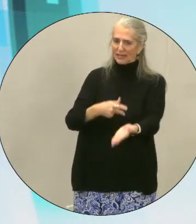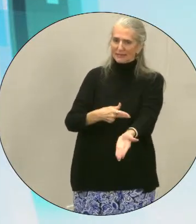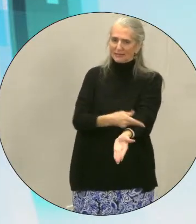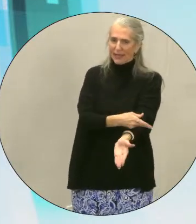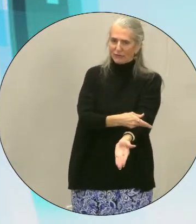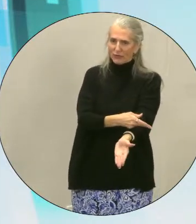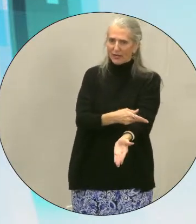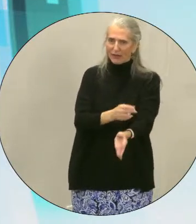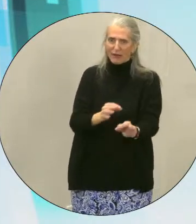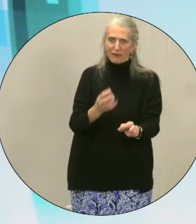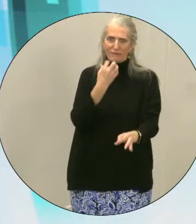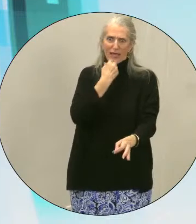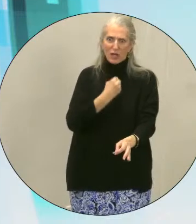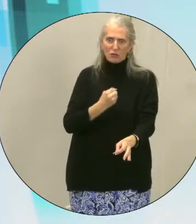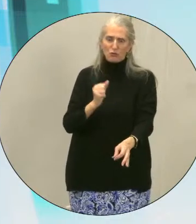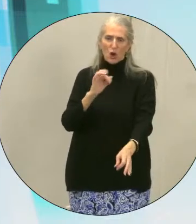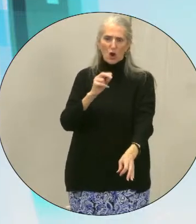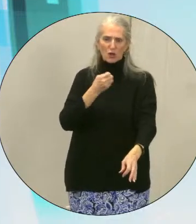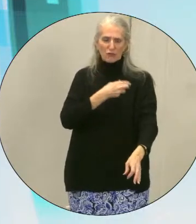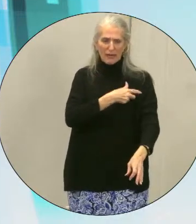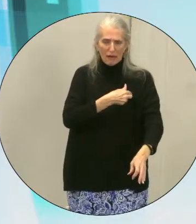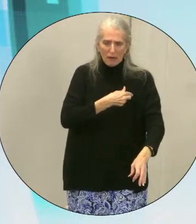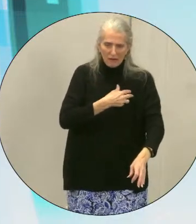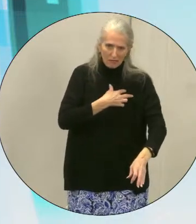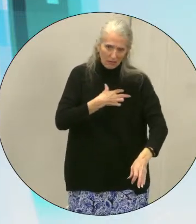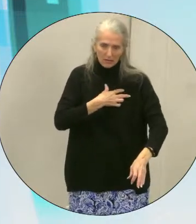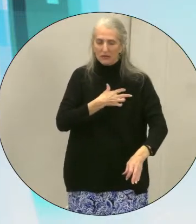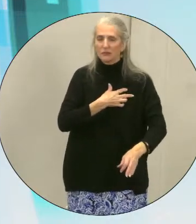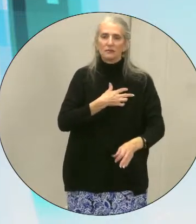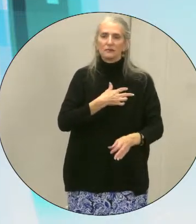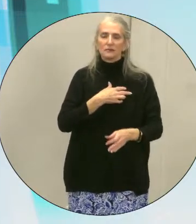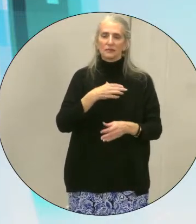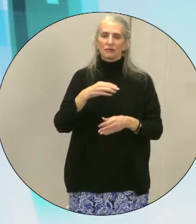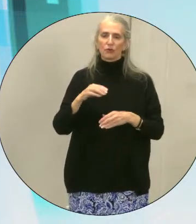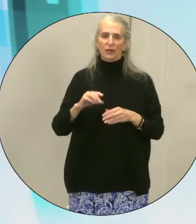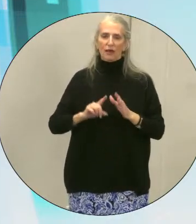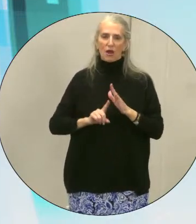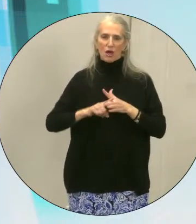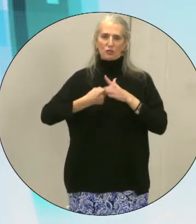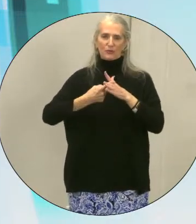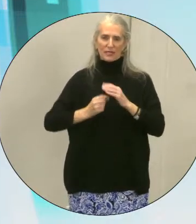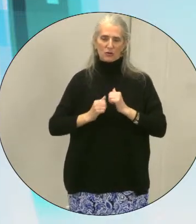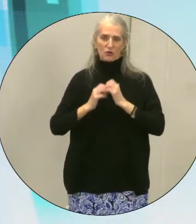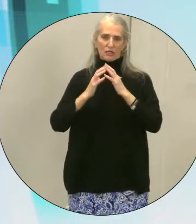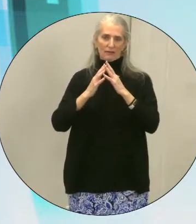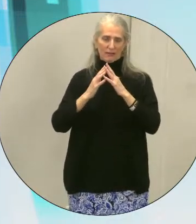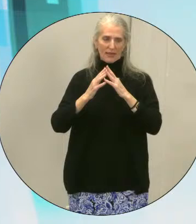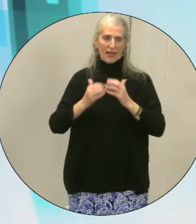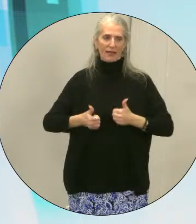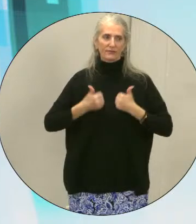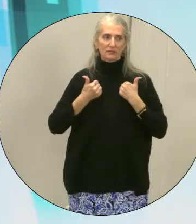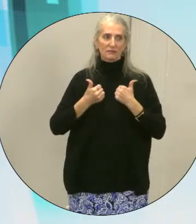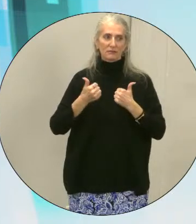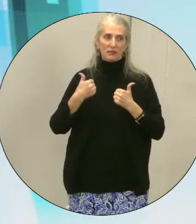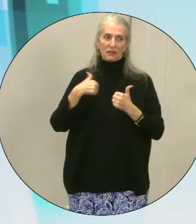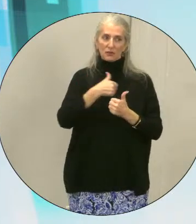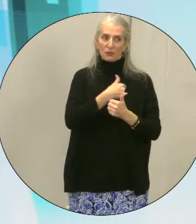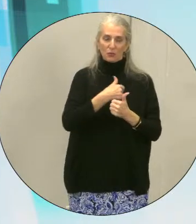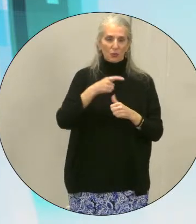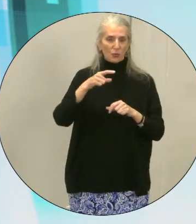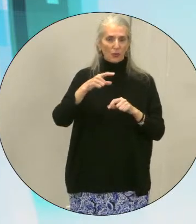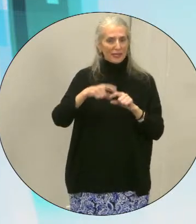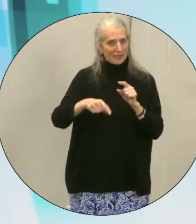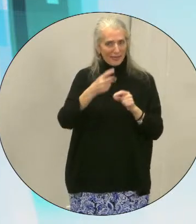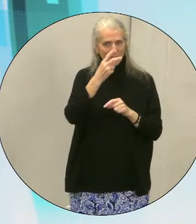very heart of their cultural, intellectual, and entrepreneurial lives. Our young American decision-making tools don't serve us here, and we can't see